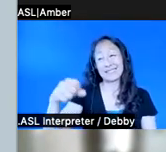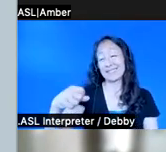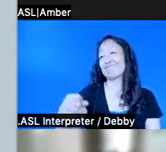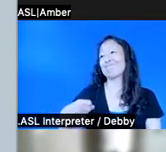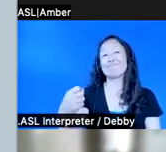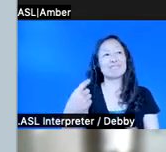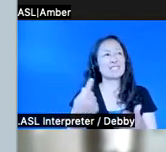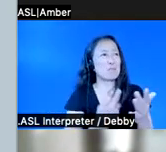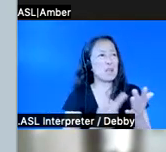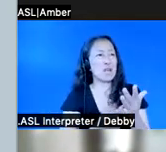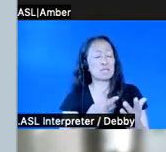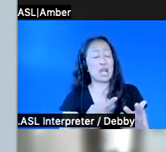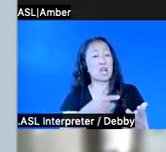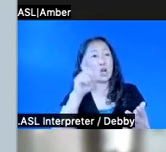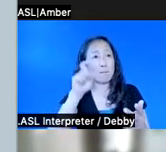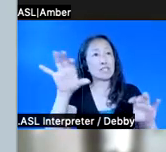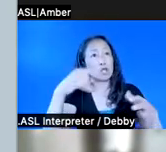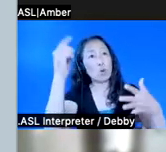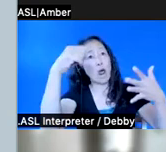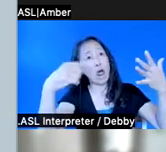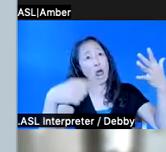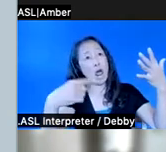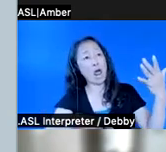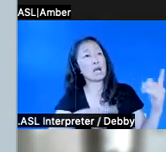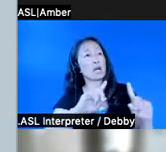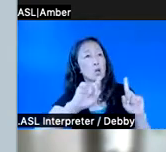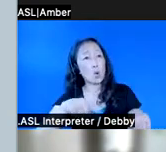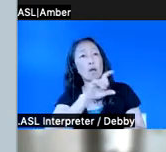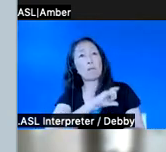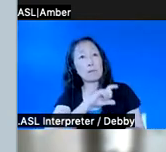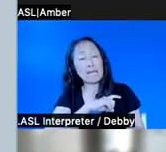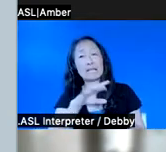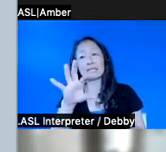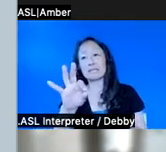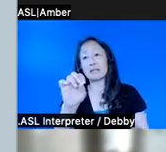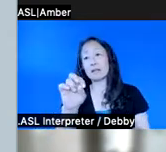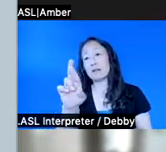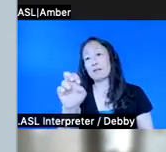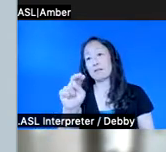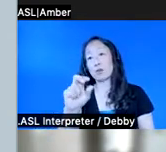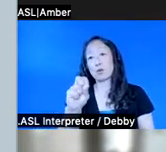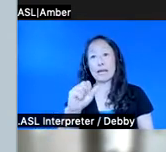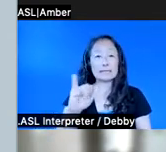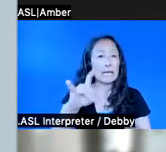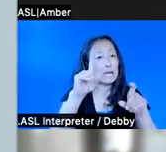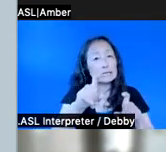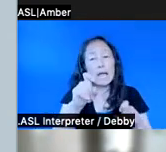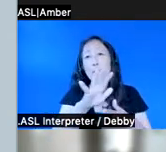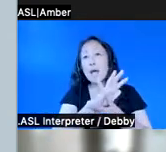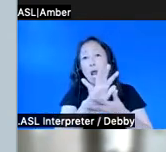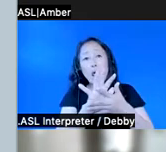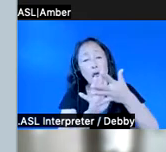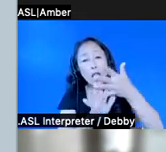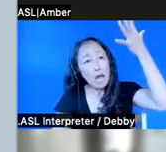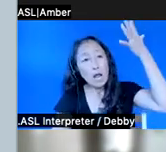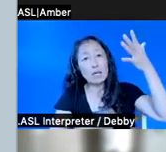you got to do this and you got to do that, right? Like we can slow that process down because we understand the pathways, right? Give